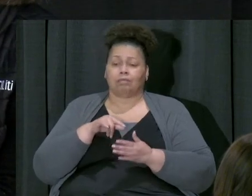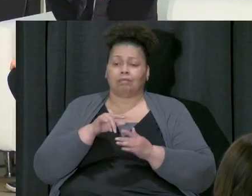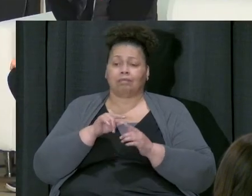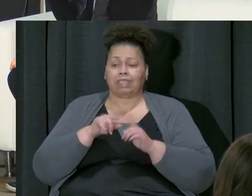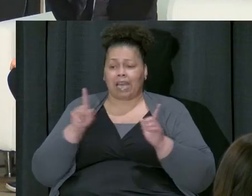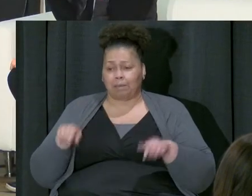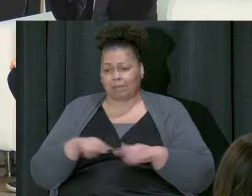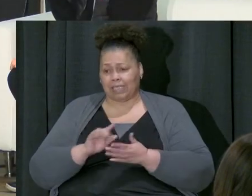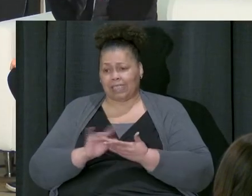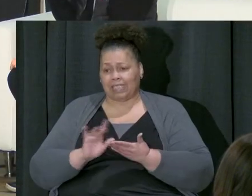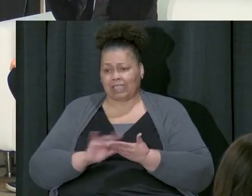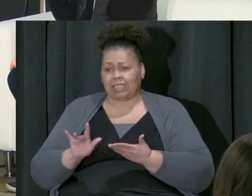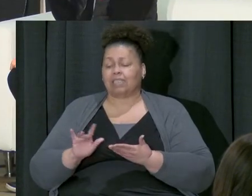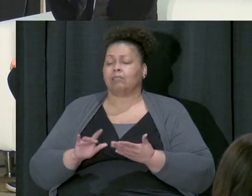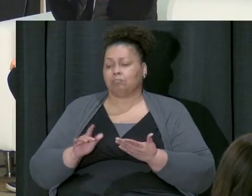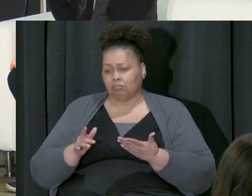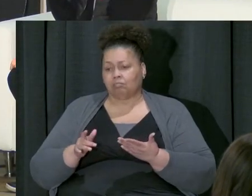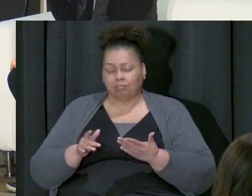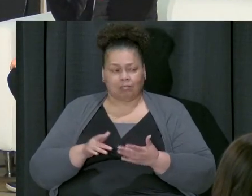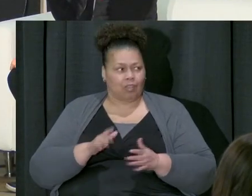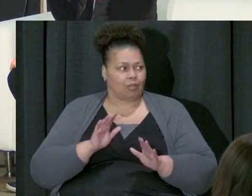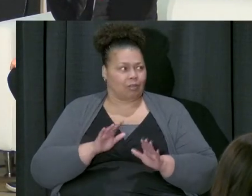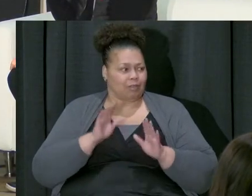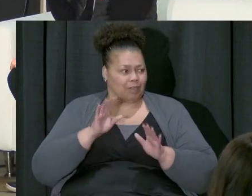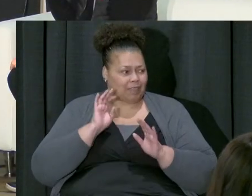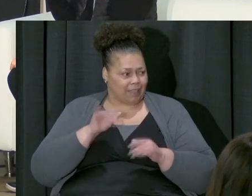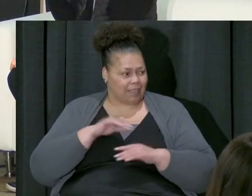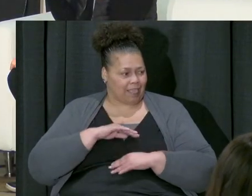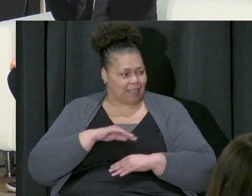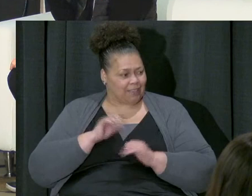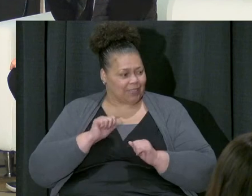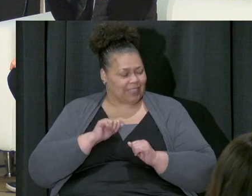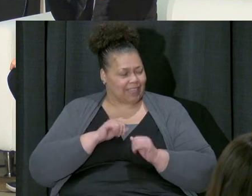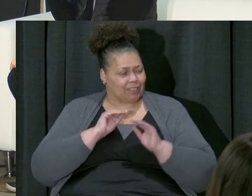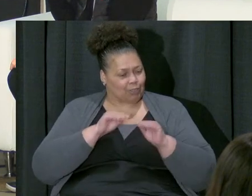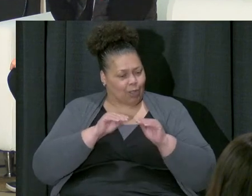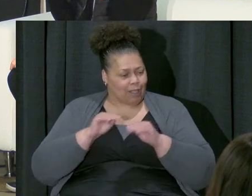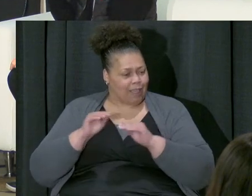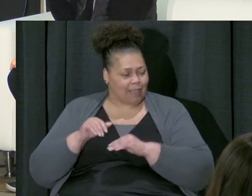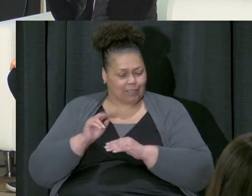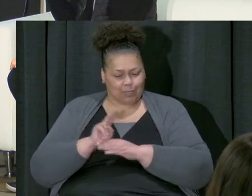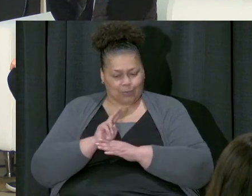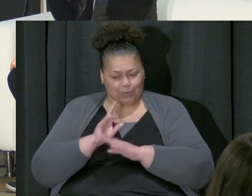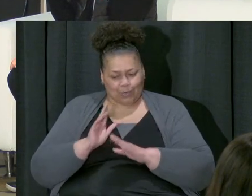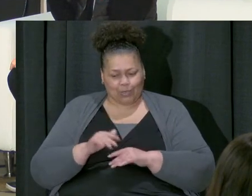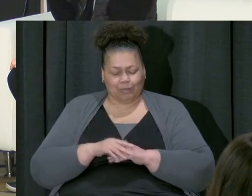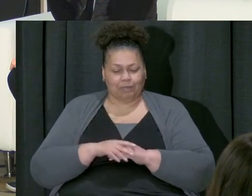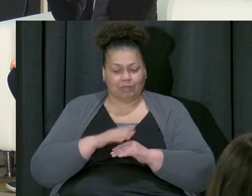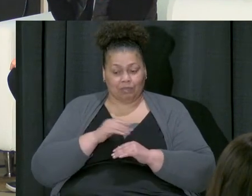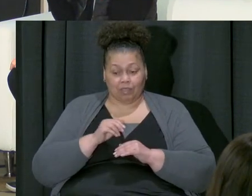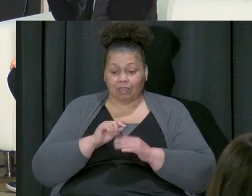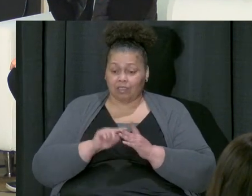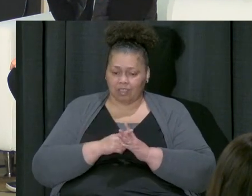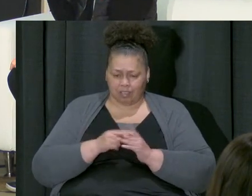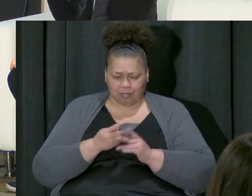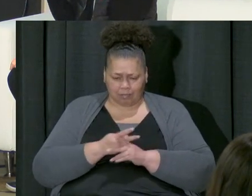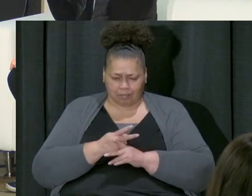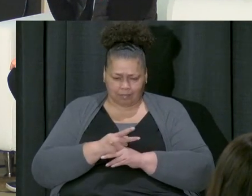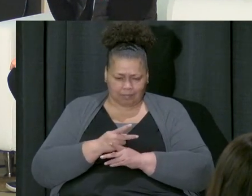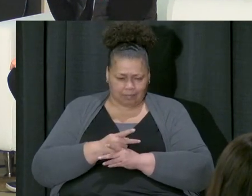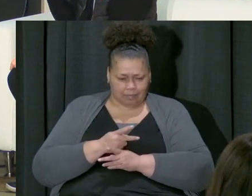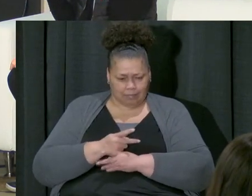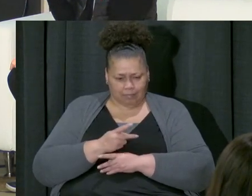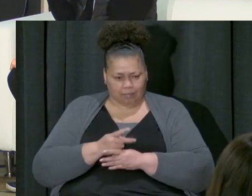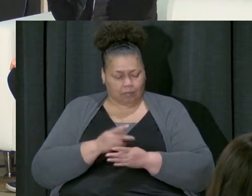So that gives us a wide breadth of where we can install it. So I can install it as a user, and then I can start to configure